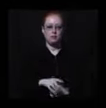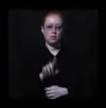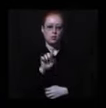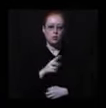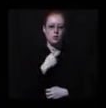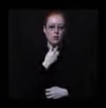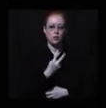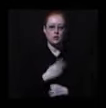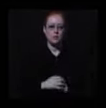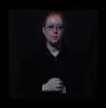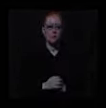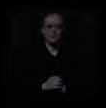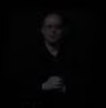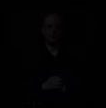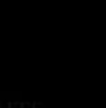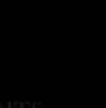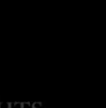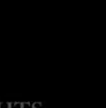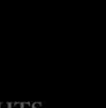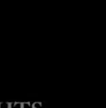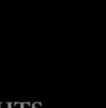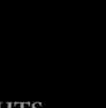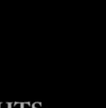One voice.